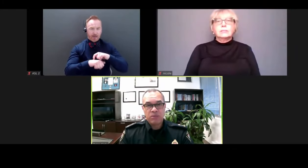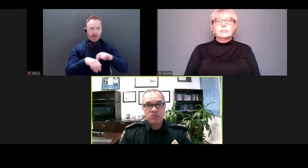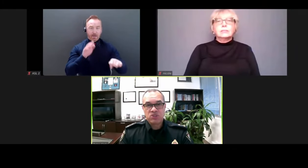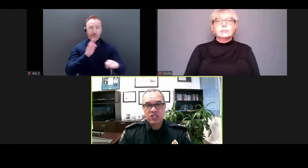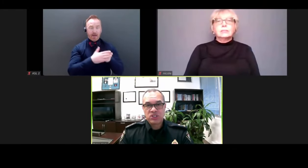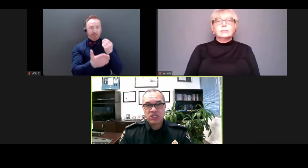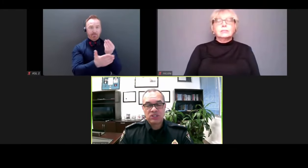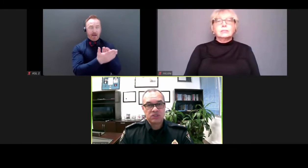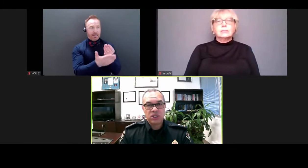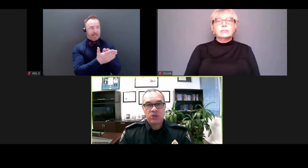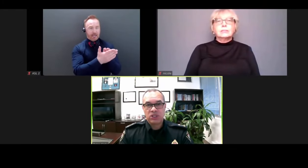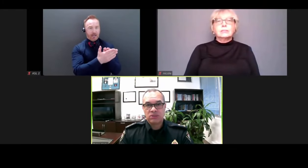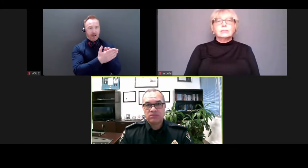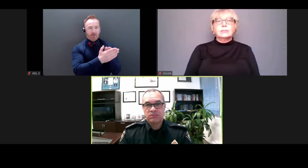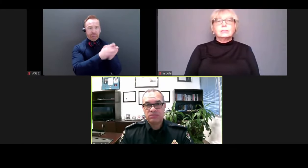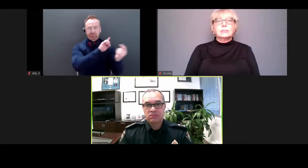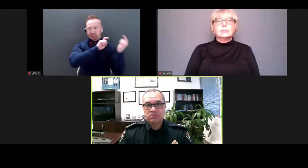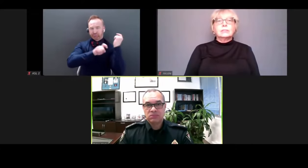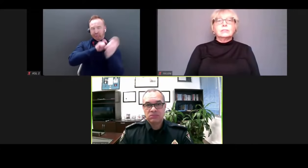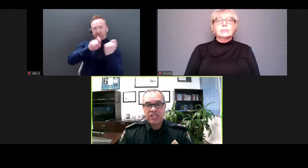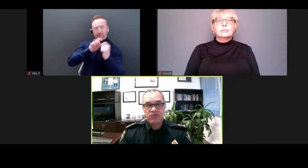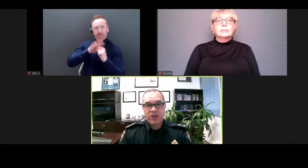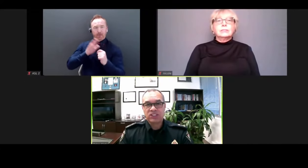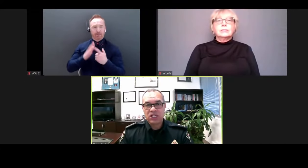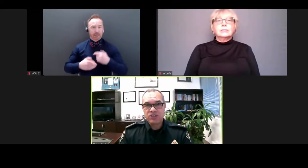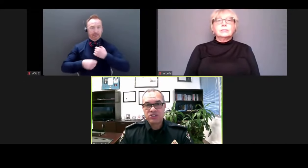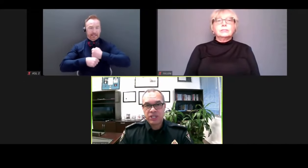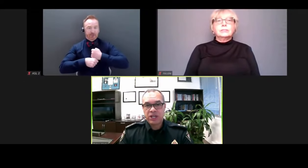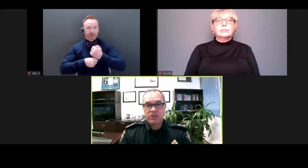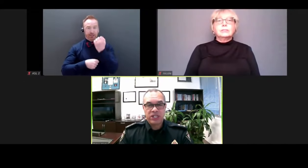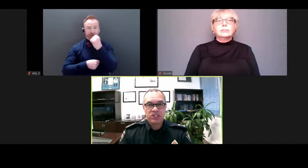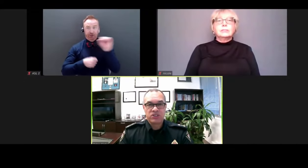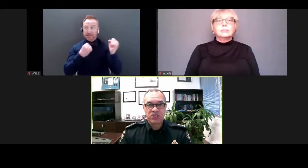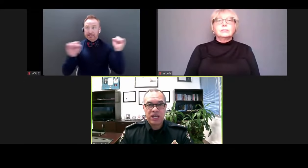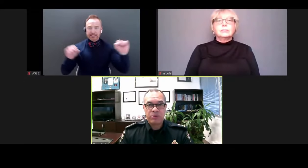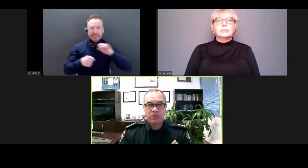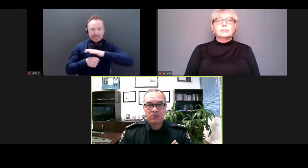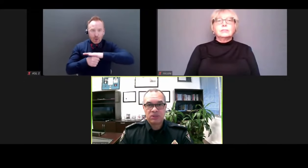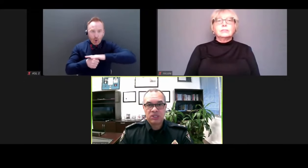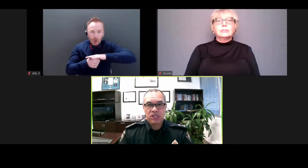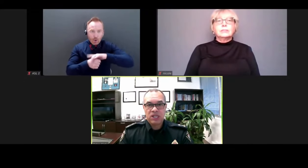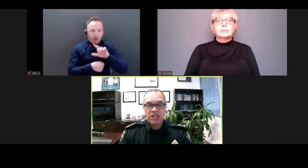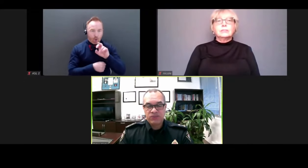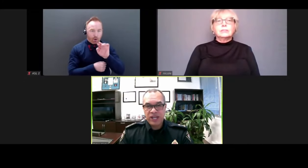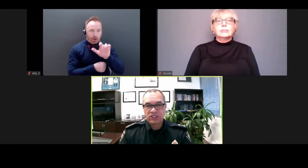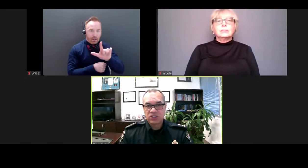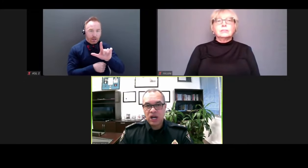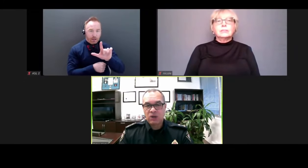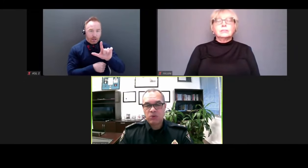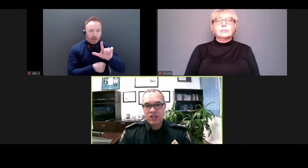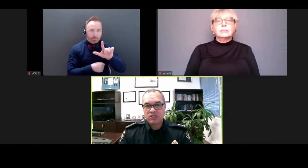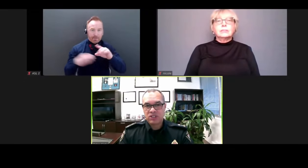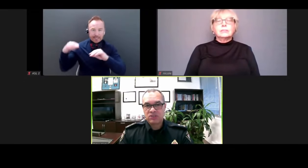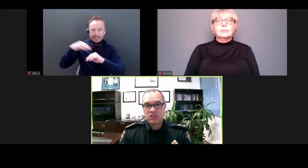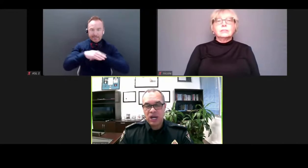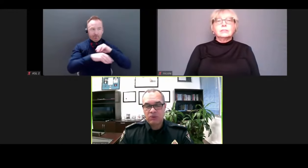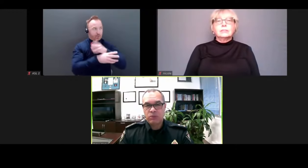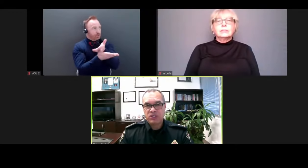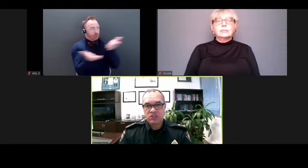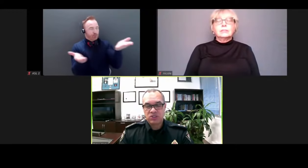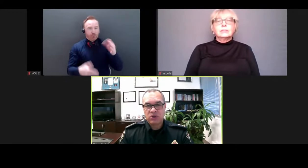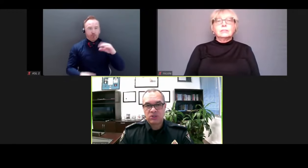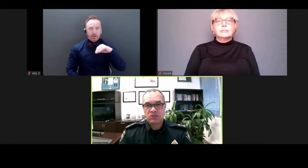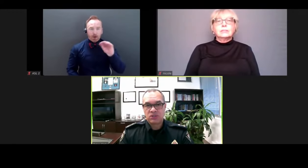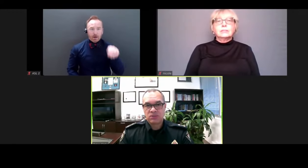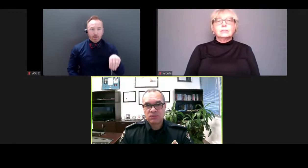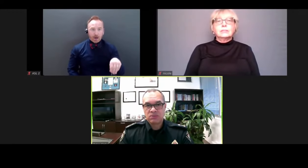This demonstration is local. It affects us here in the nation's capital. It affects Ottawa residents, Ottawa